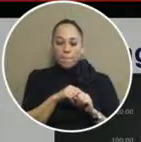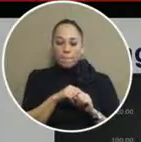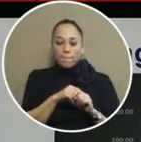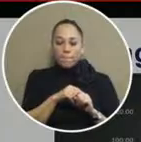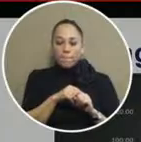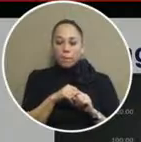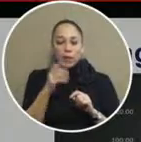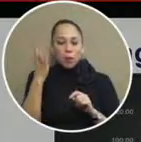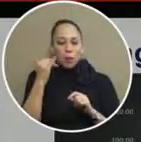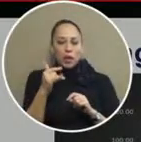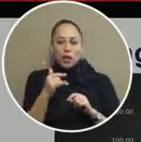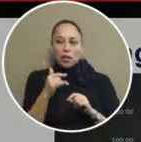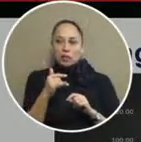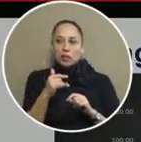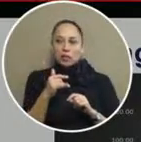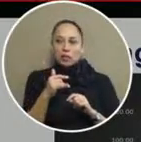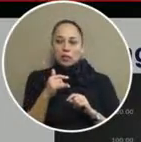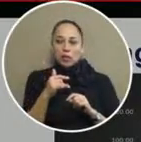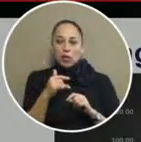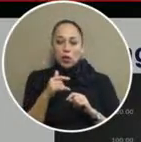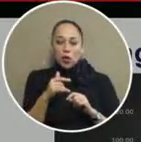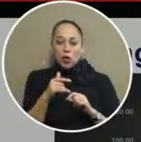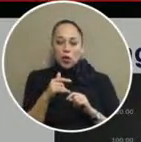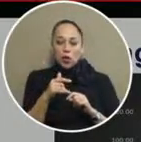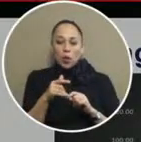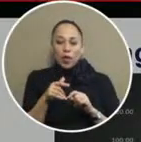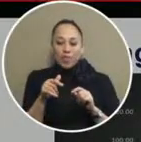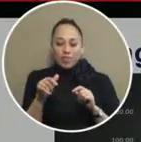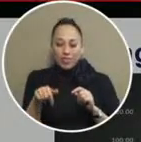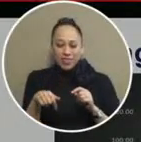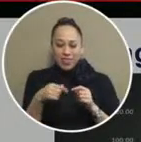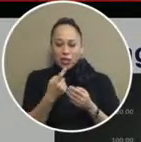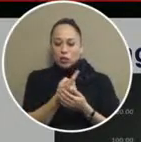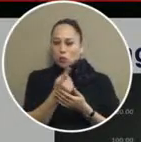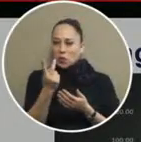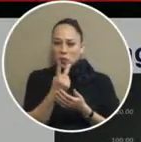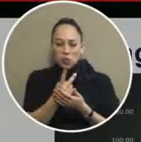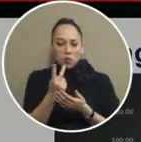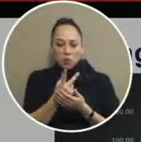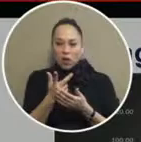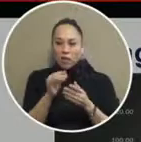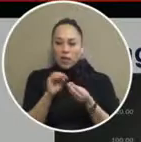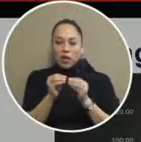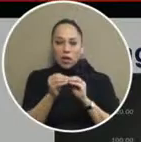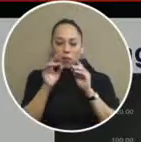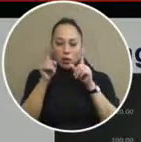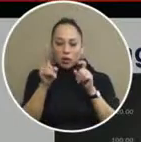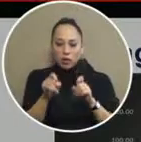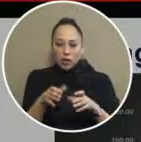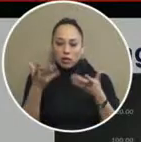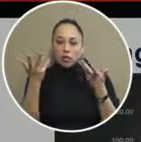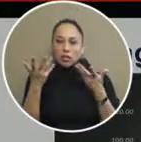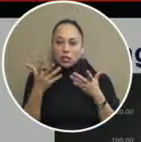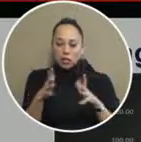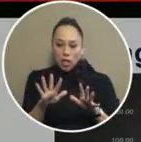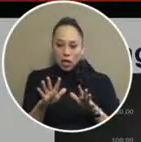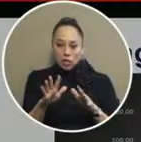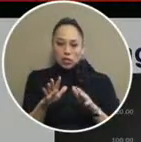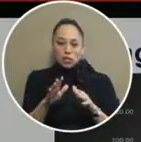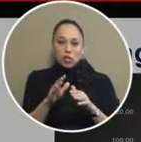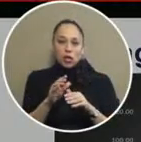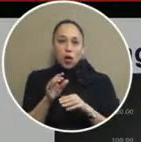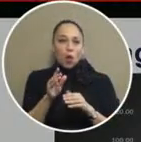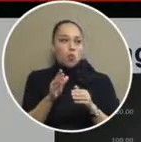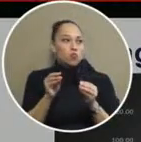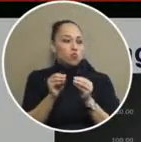very sharply how during these weeks, the number of testing that have been done has reached over